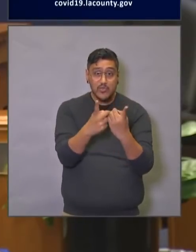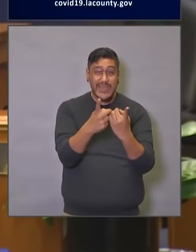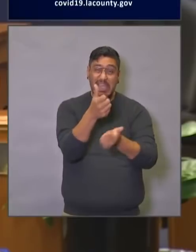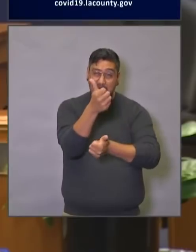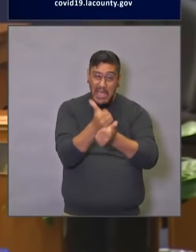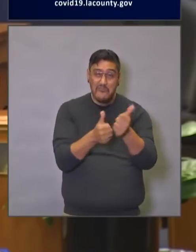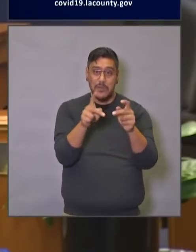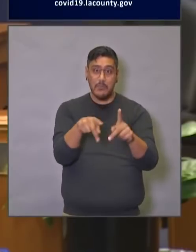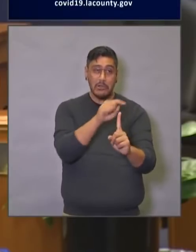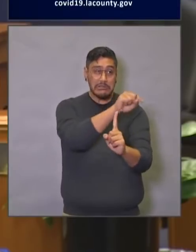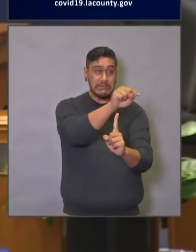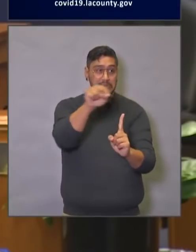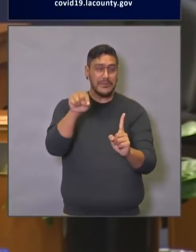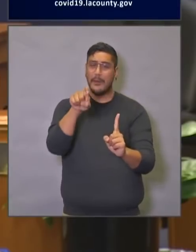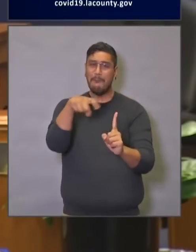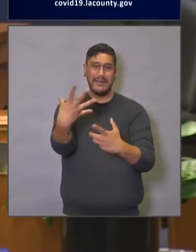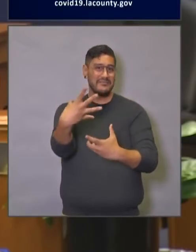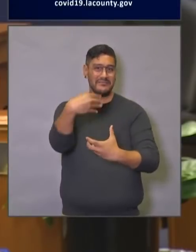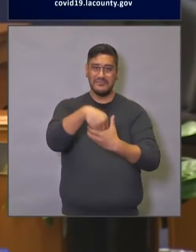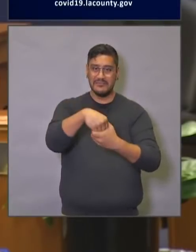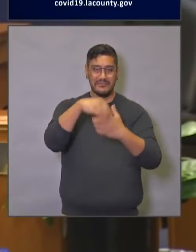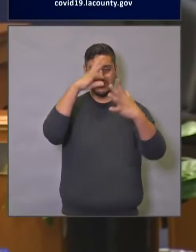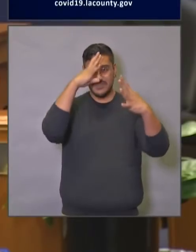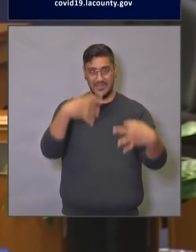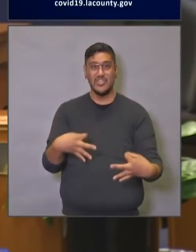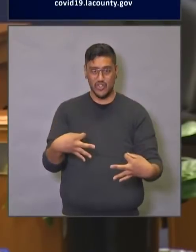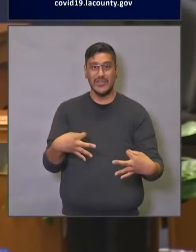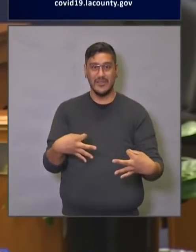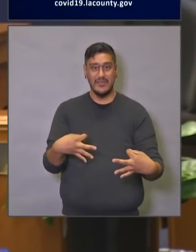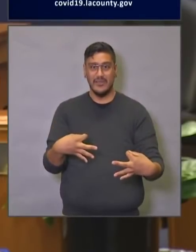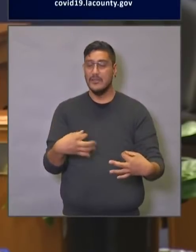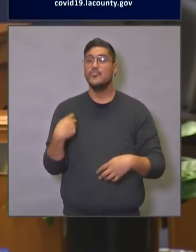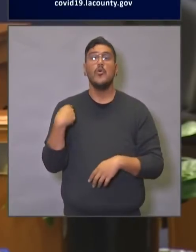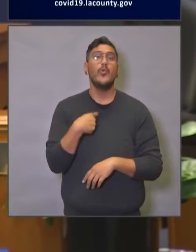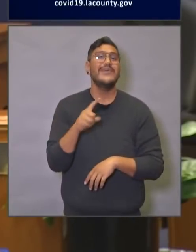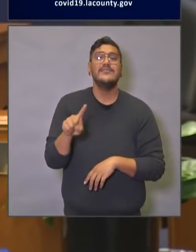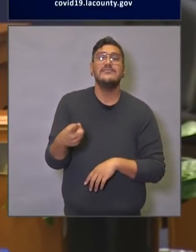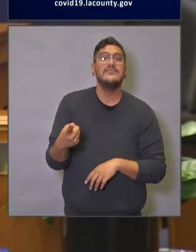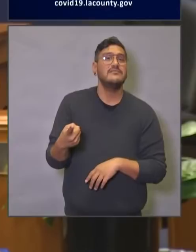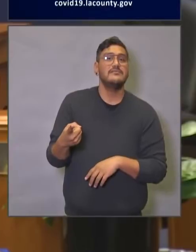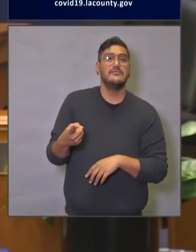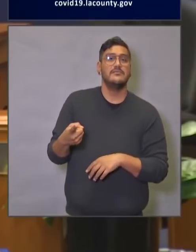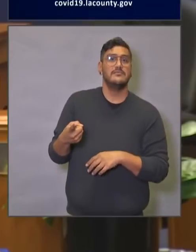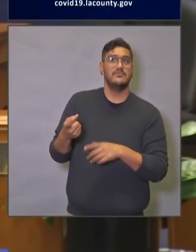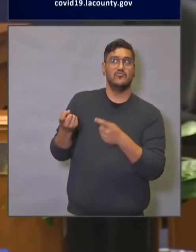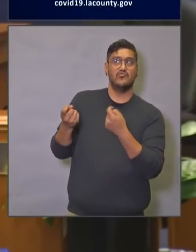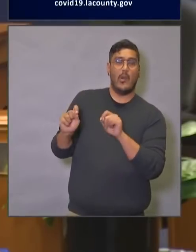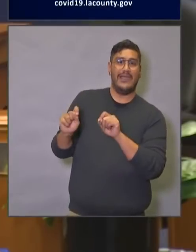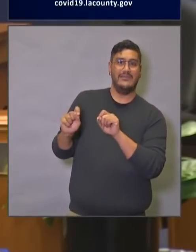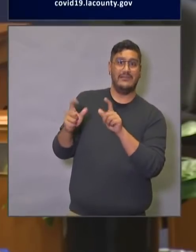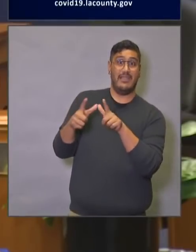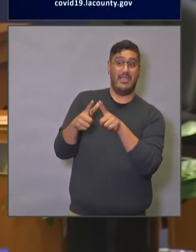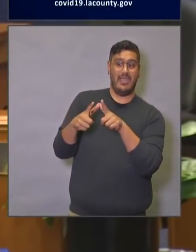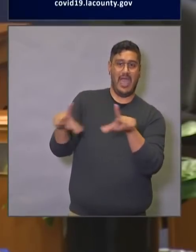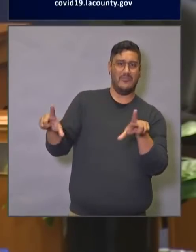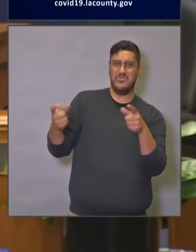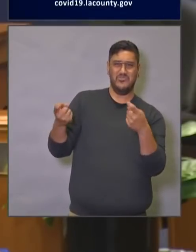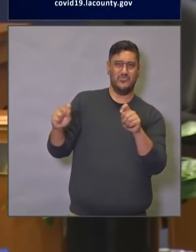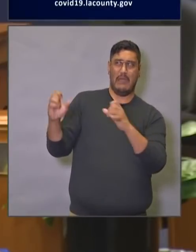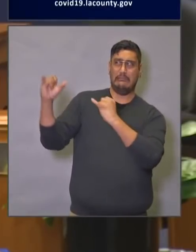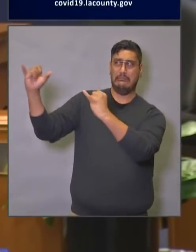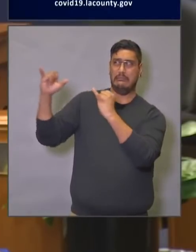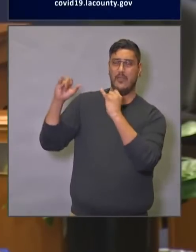again, the language, we're really just trying to mirror the latest language that we heard from the state, and we'll work on that so